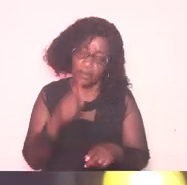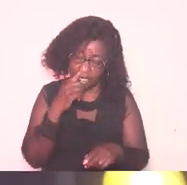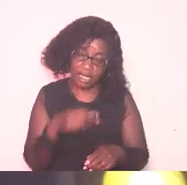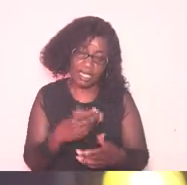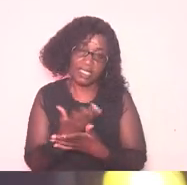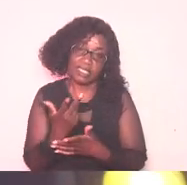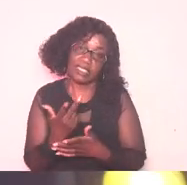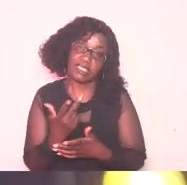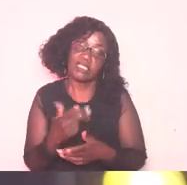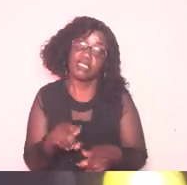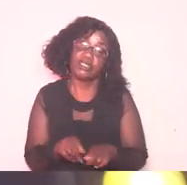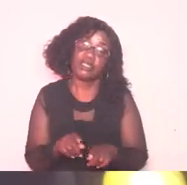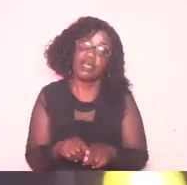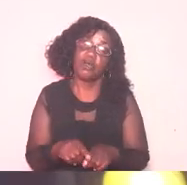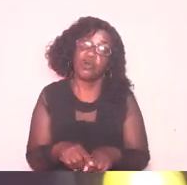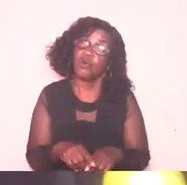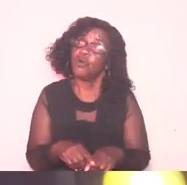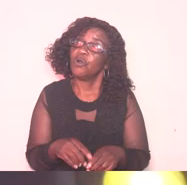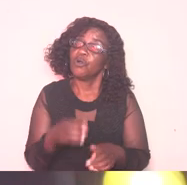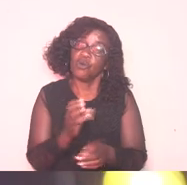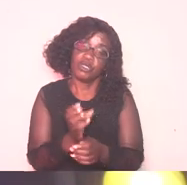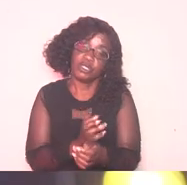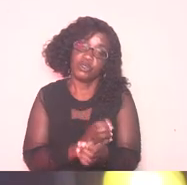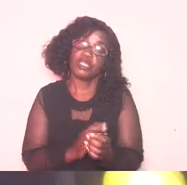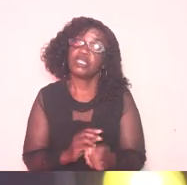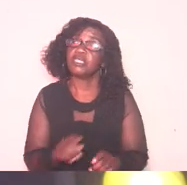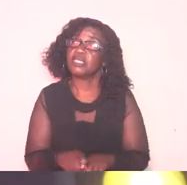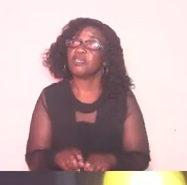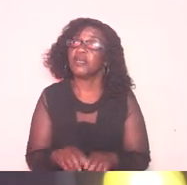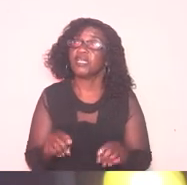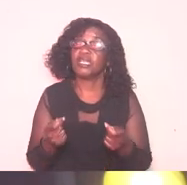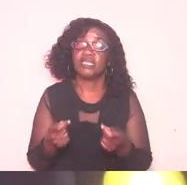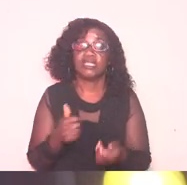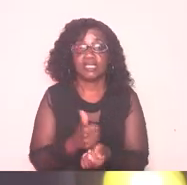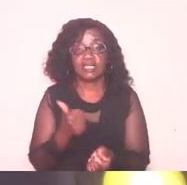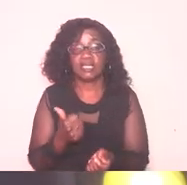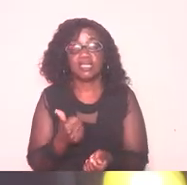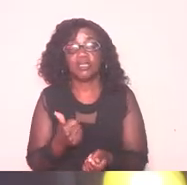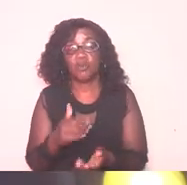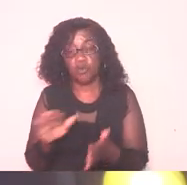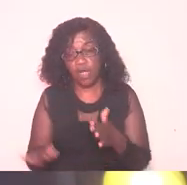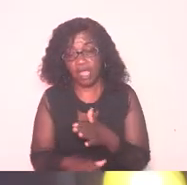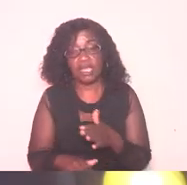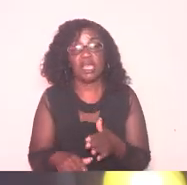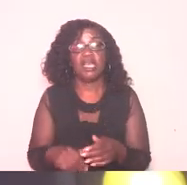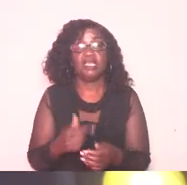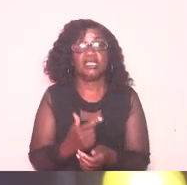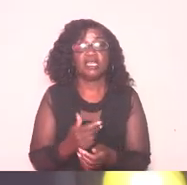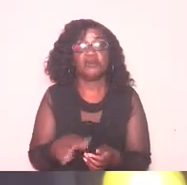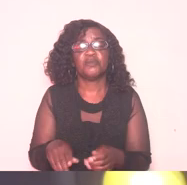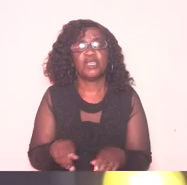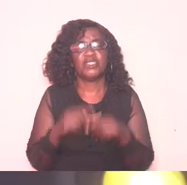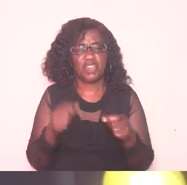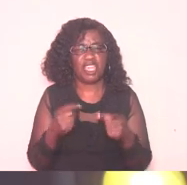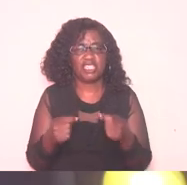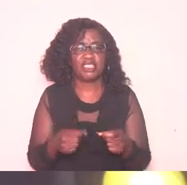and you are no longer a dependent person, right? It's defined by the Constitution. But also going to tell you about the fact that at the age of 16 or lower, right, you are still in that experimental